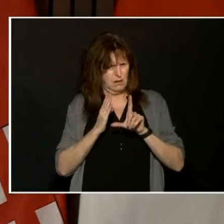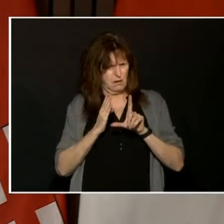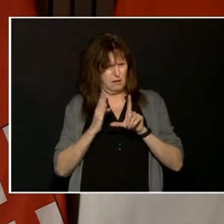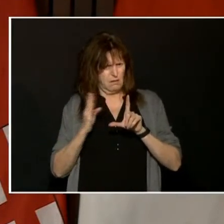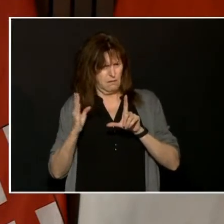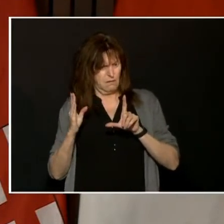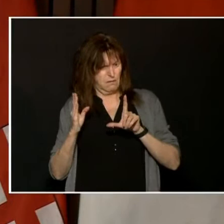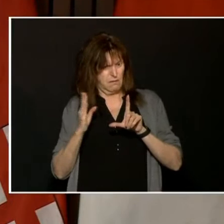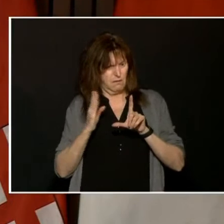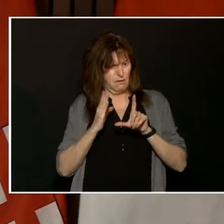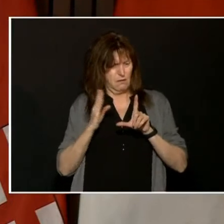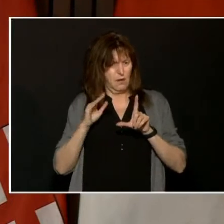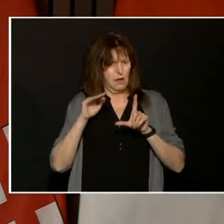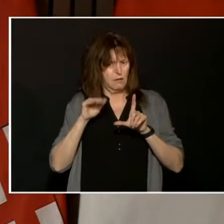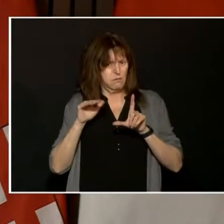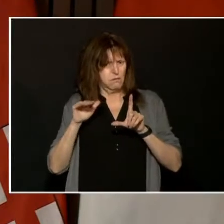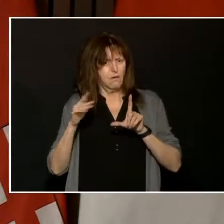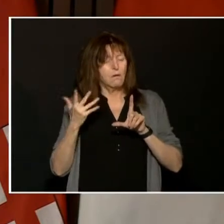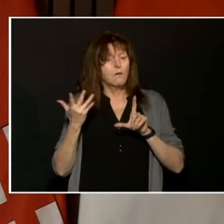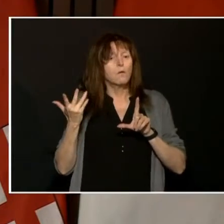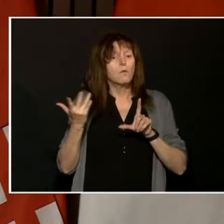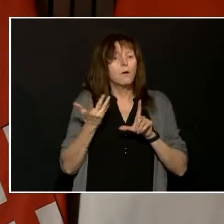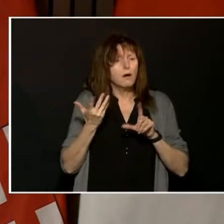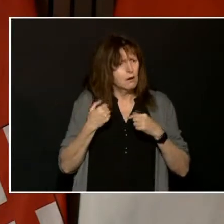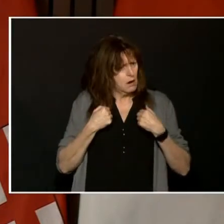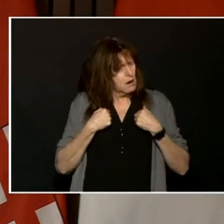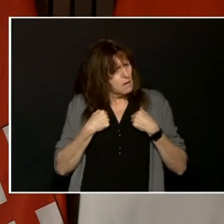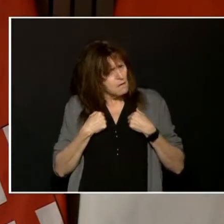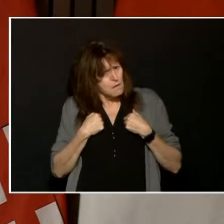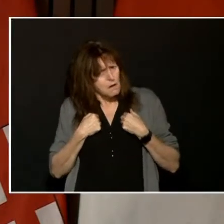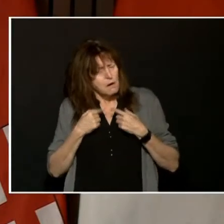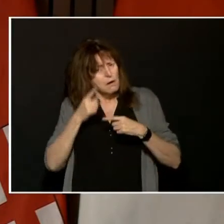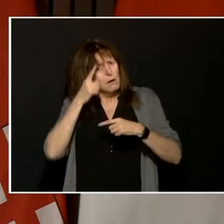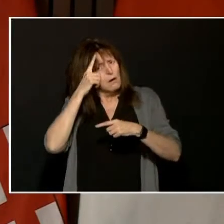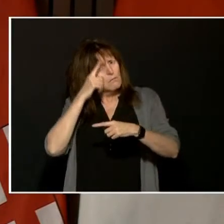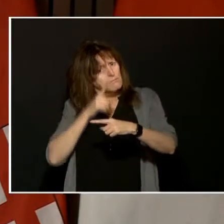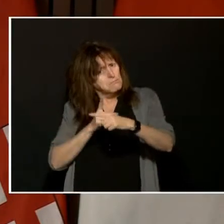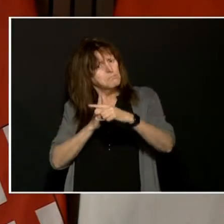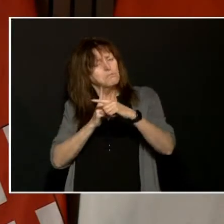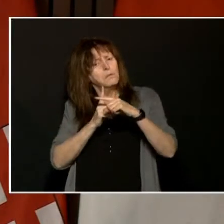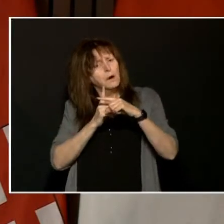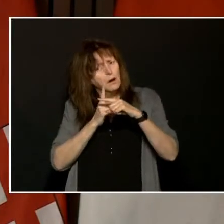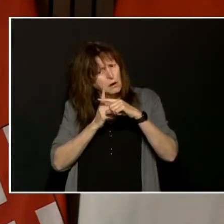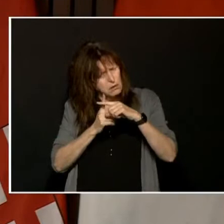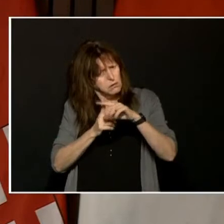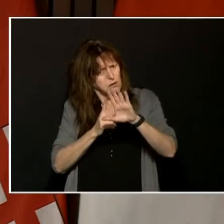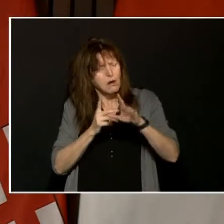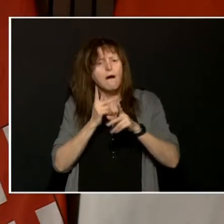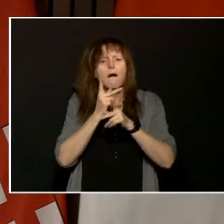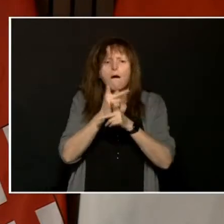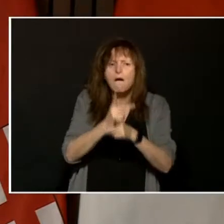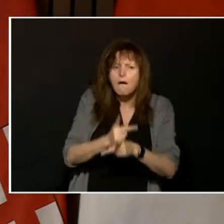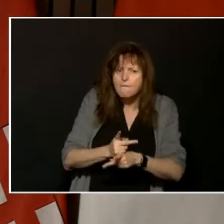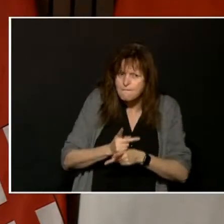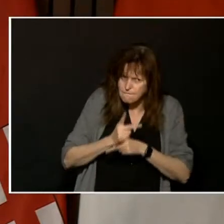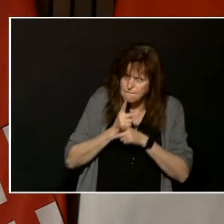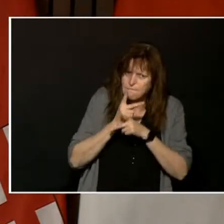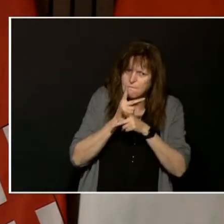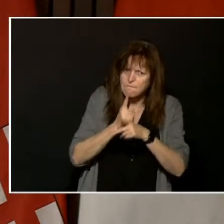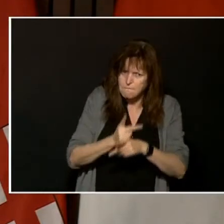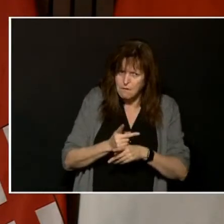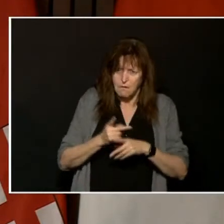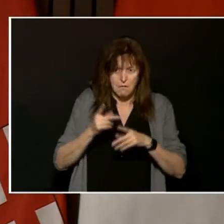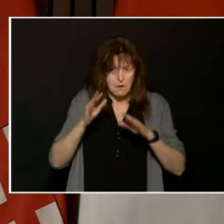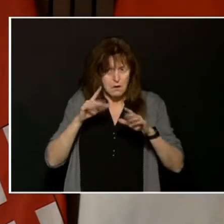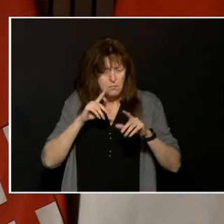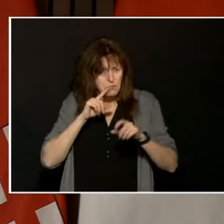cautious optimism, it's because we're actually hitting some of those expectations, that we're actually bringing cases down. I don't think anything's